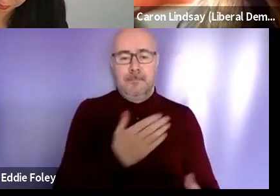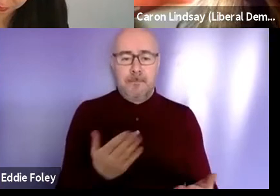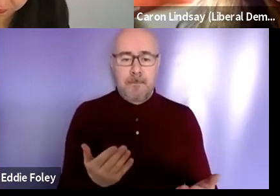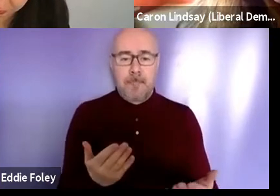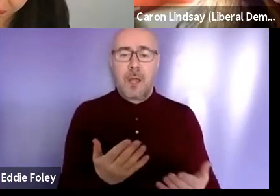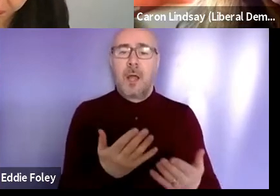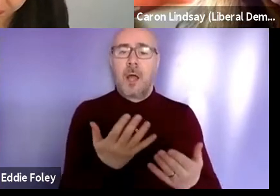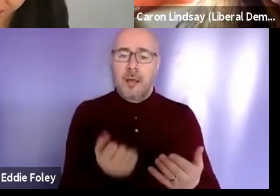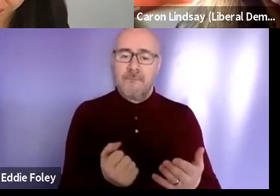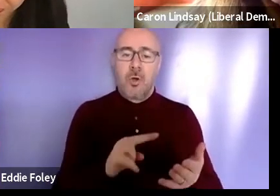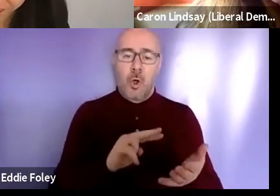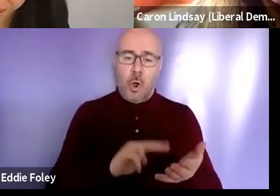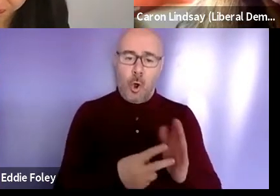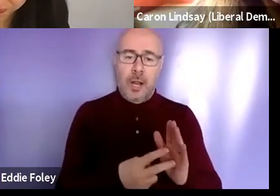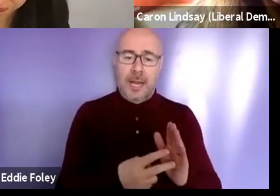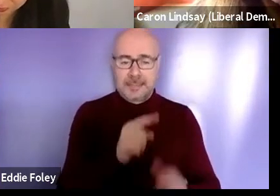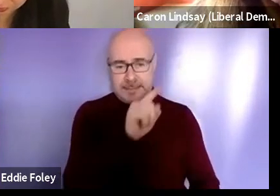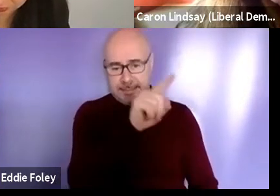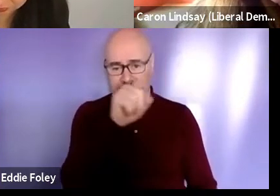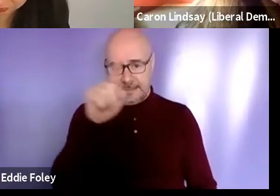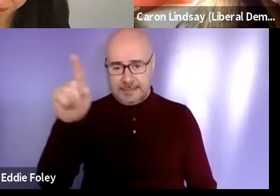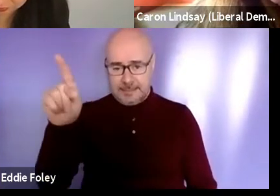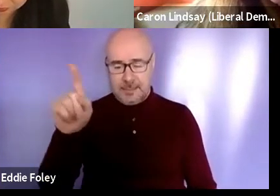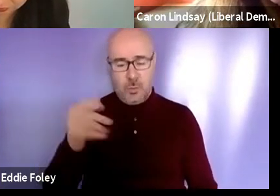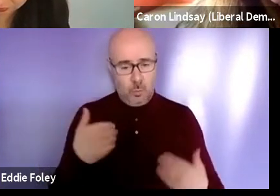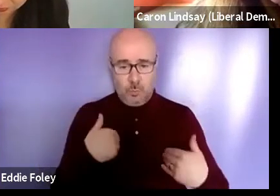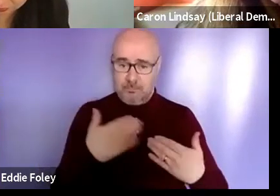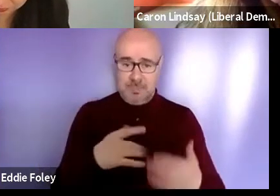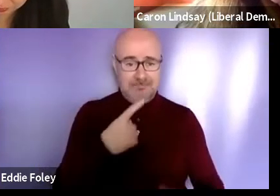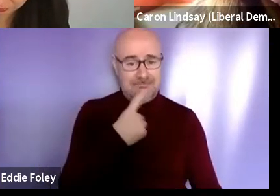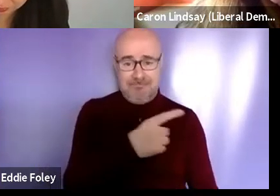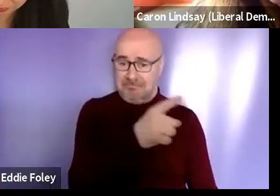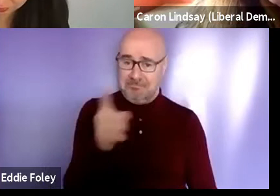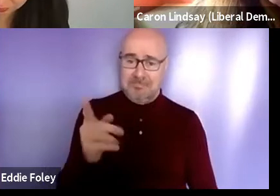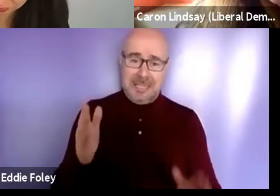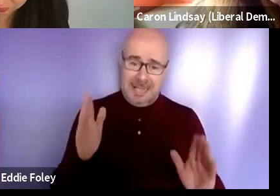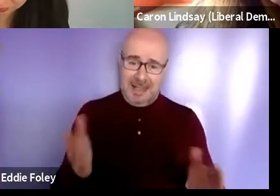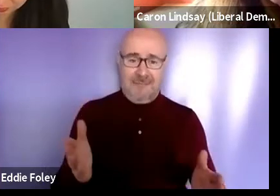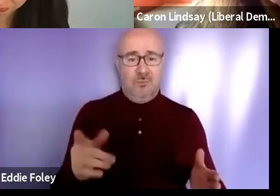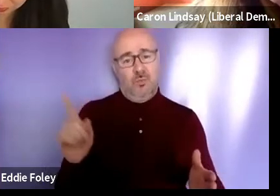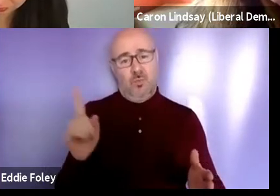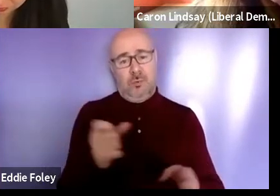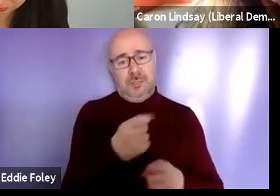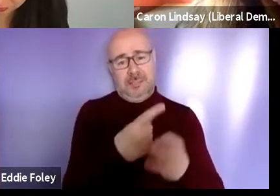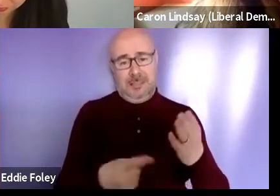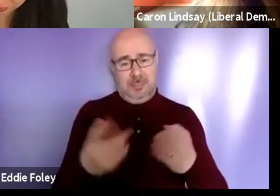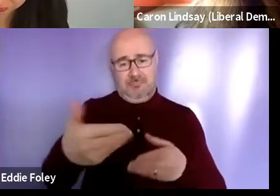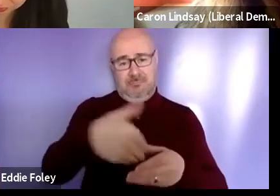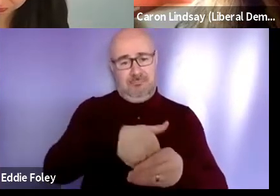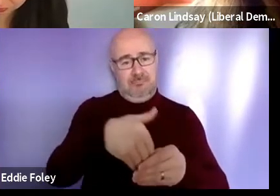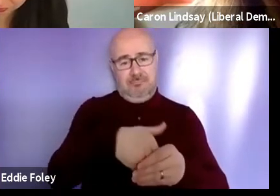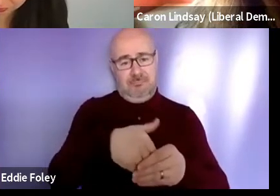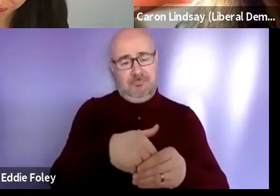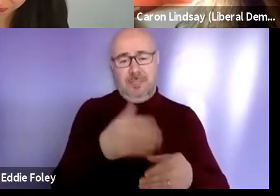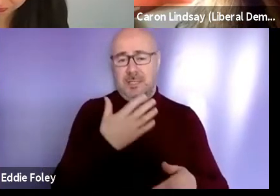been involved in, I've said, look, we need to have a more inclusive environment here. We need to make sure that there's no barriers for this type of person